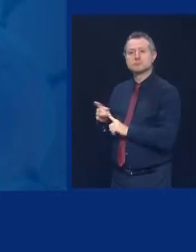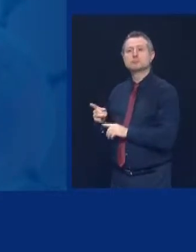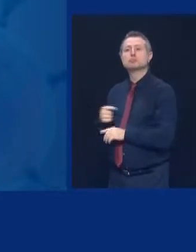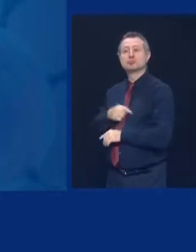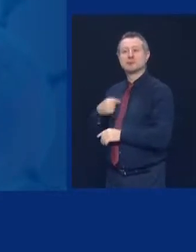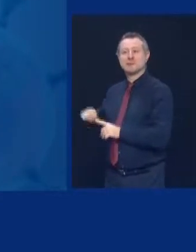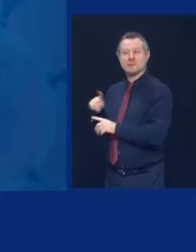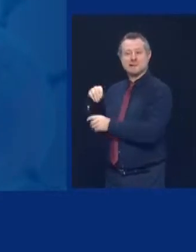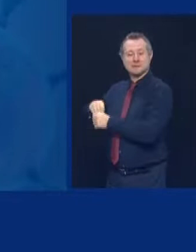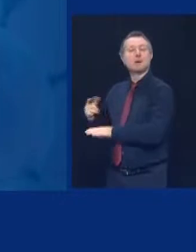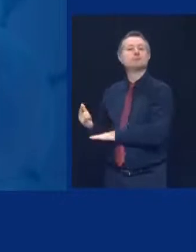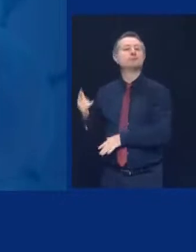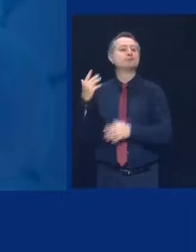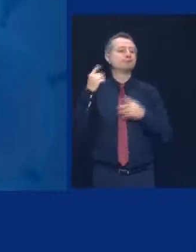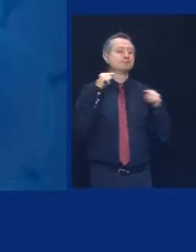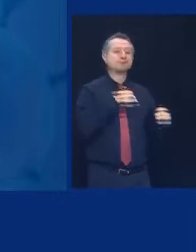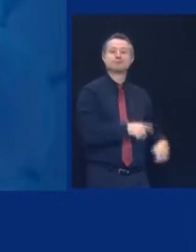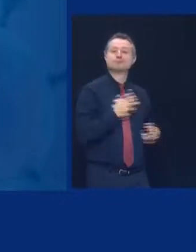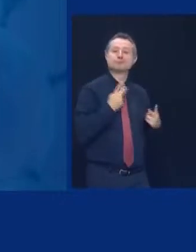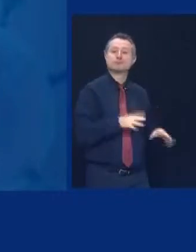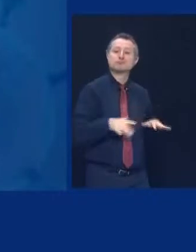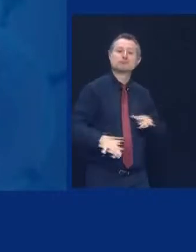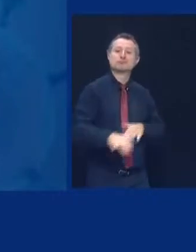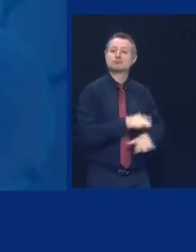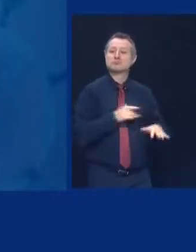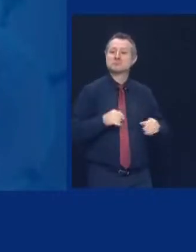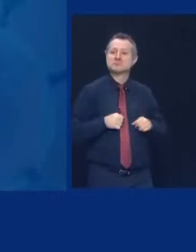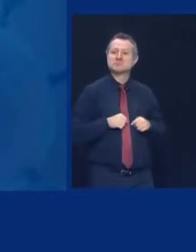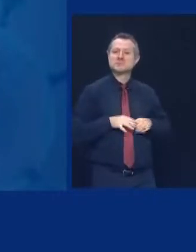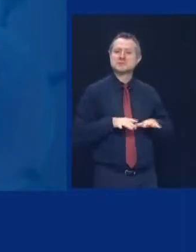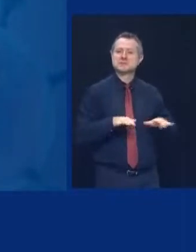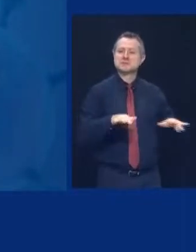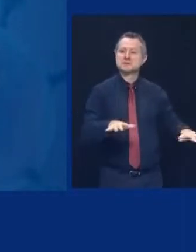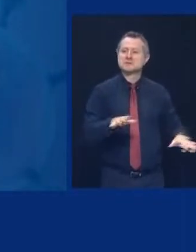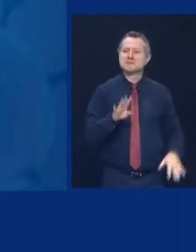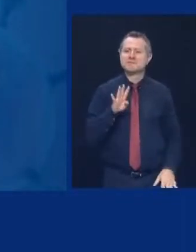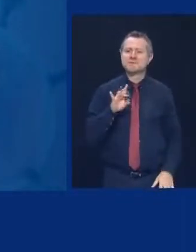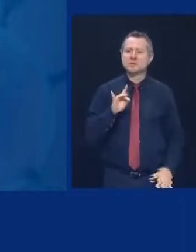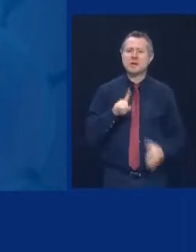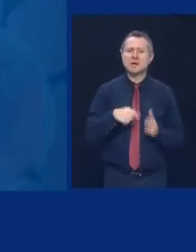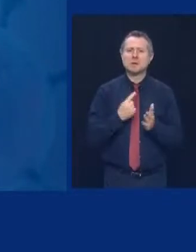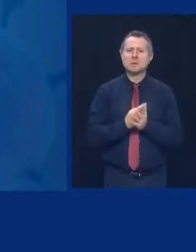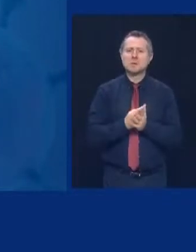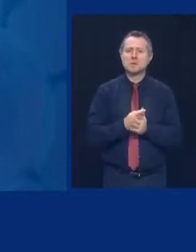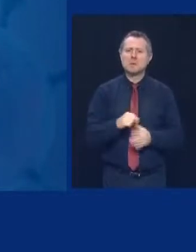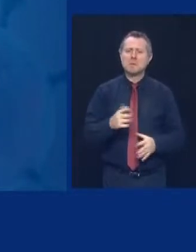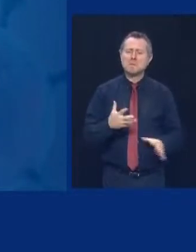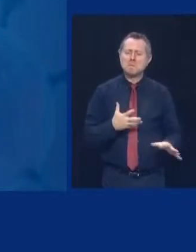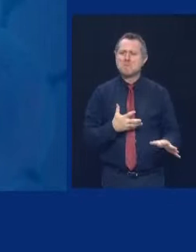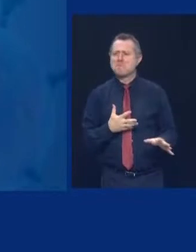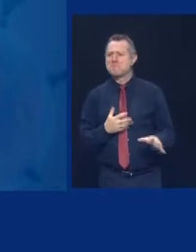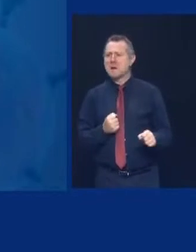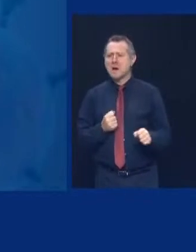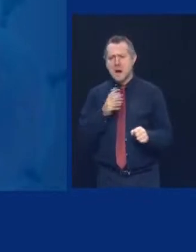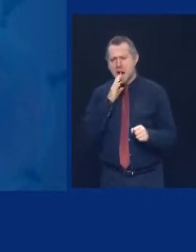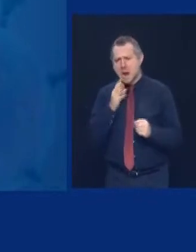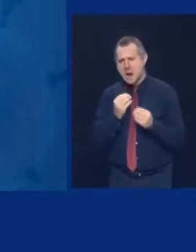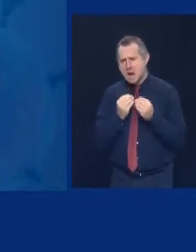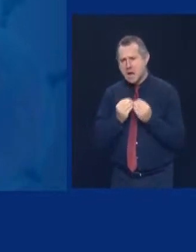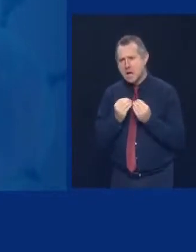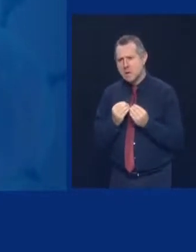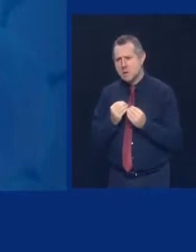America. And it goes from China to America in 48 hours. How this federal administration